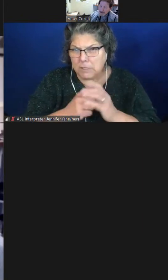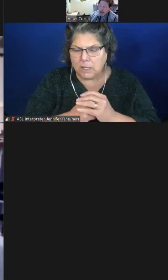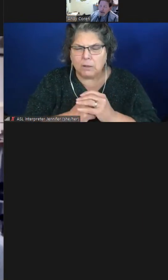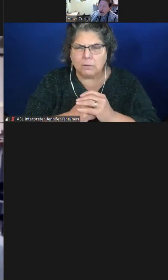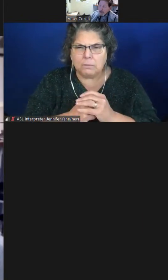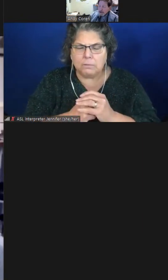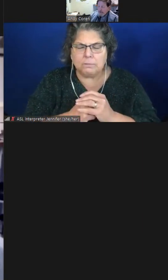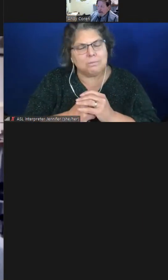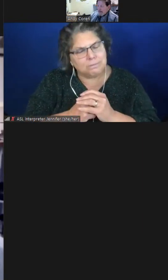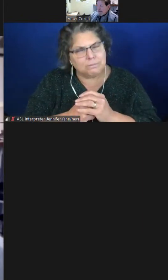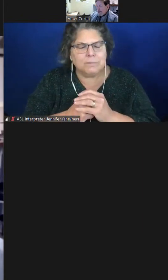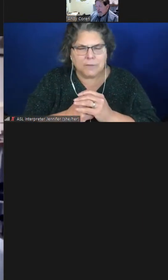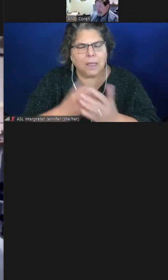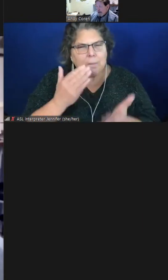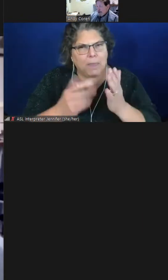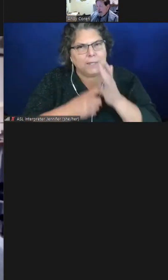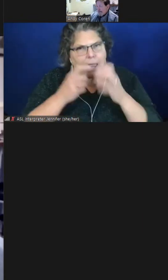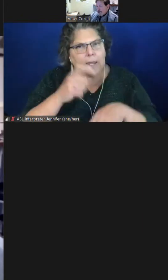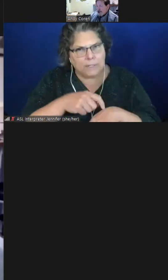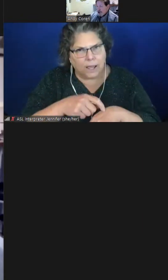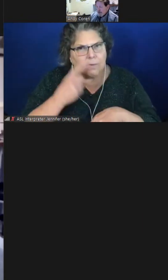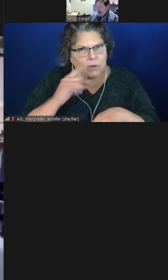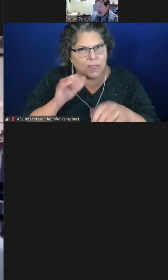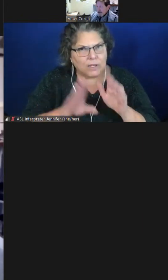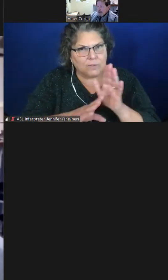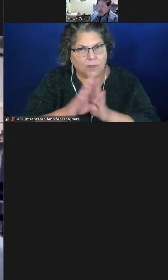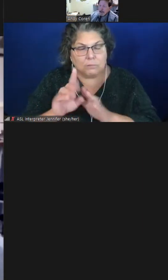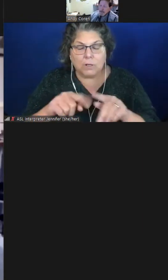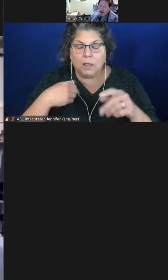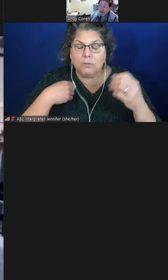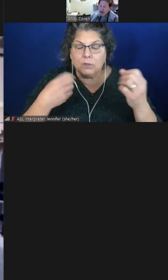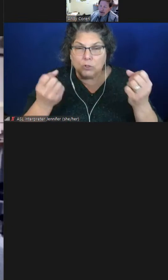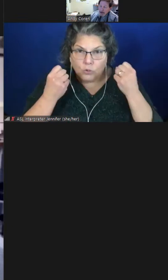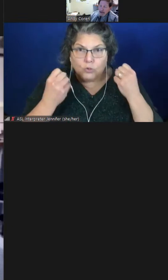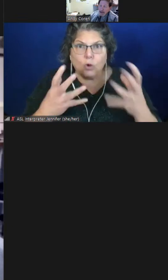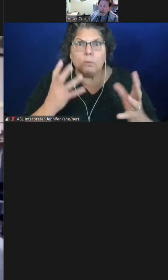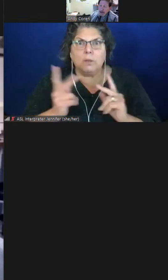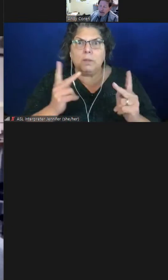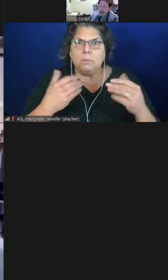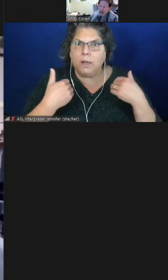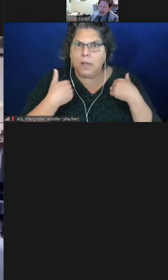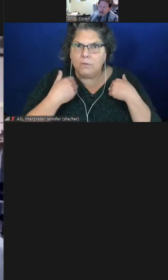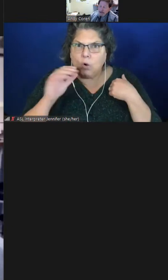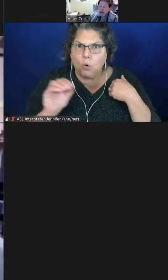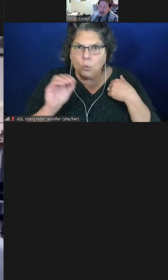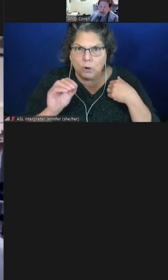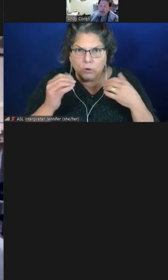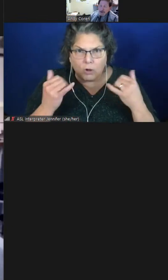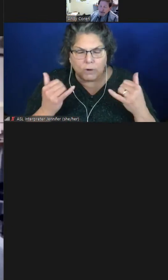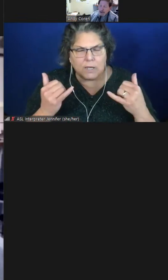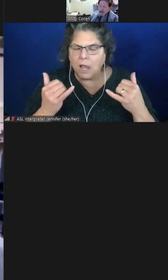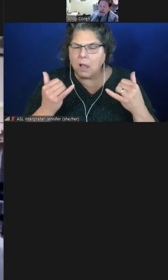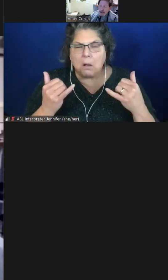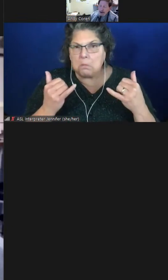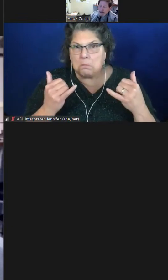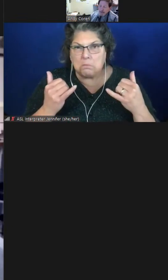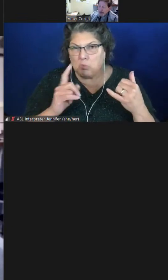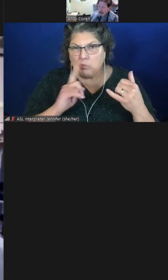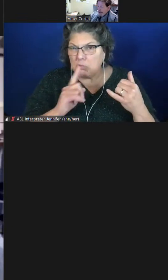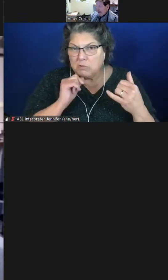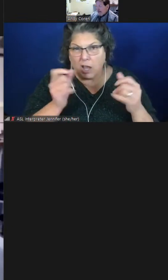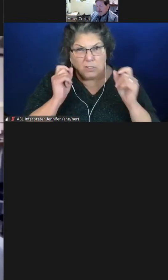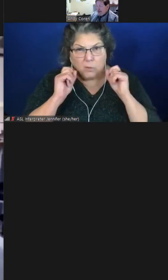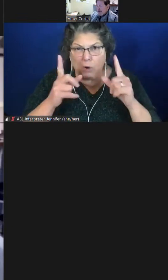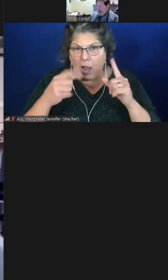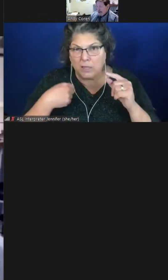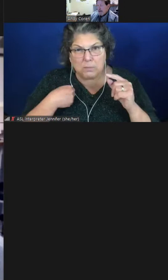That may take a while to develop, but having so many cases of Omicron, it would not be surprising to have